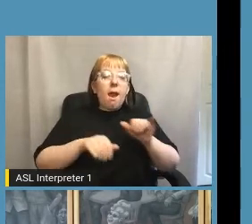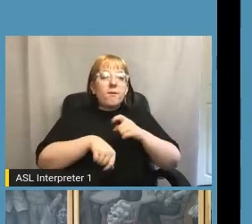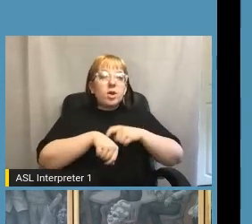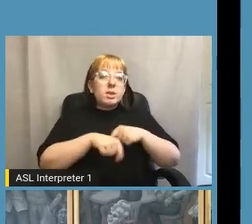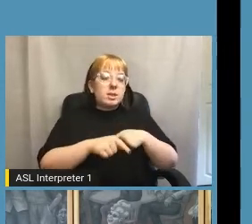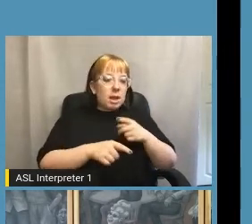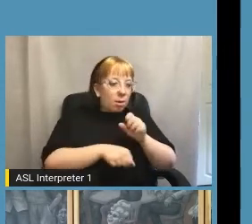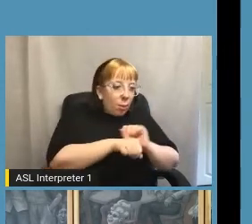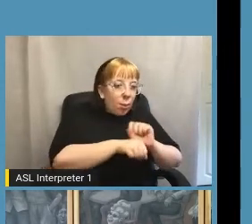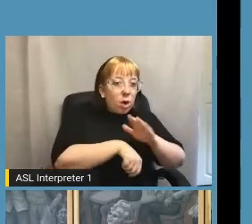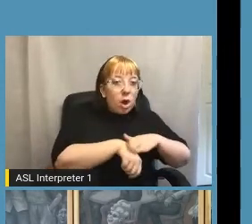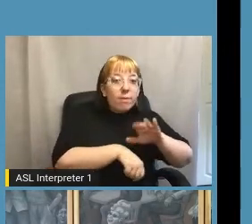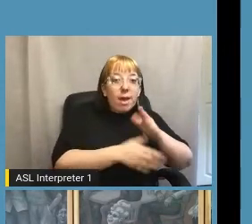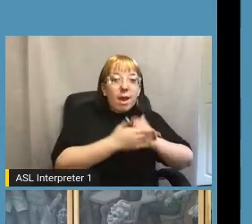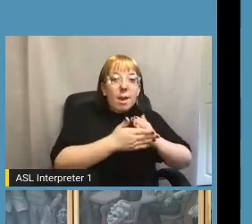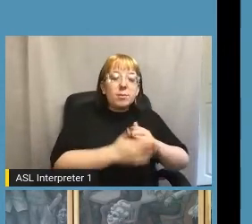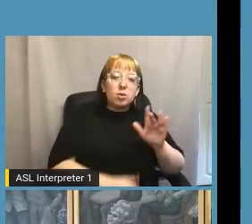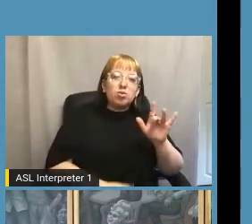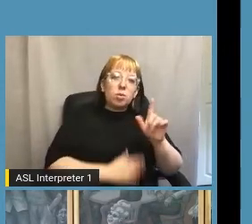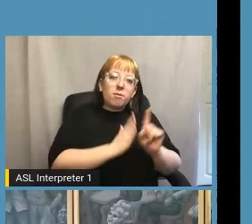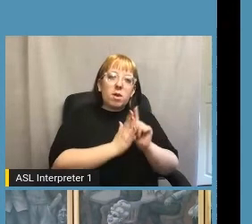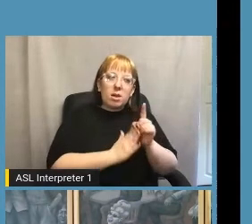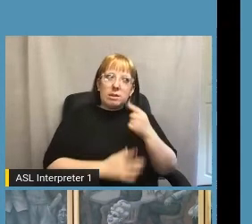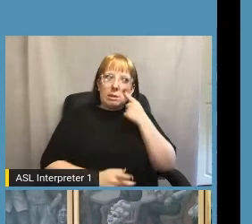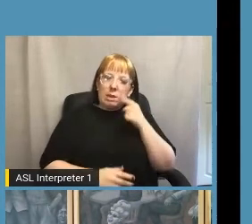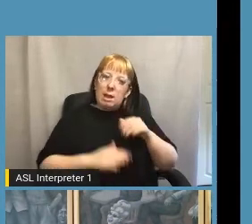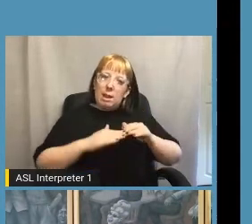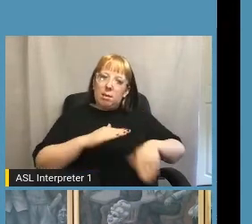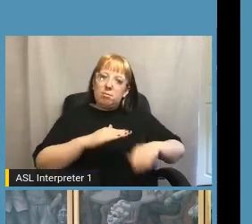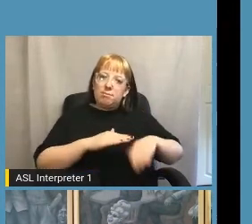average cost per episode of about $1,000.